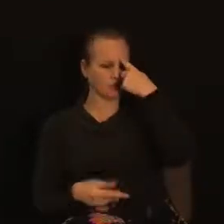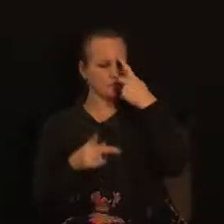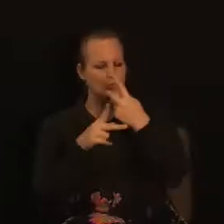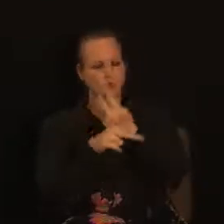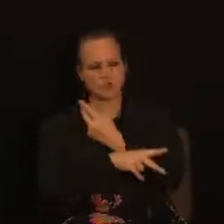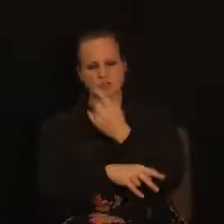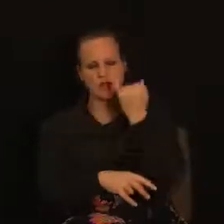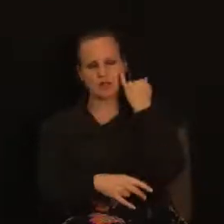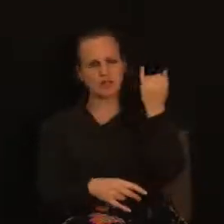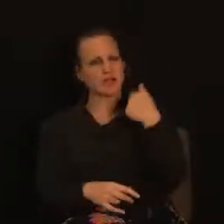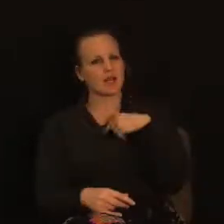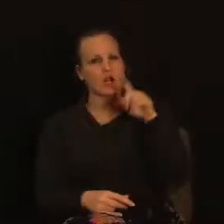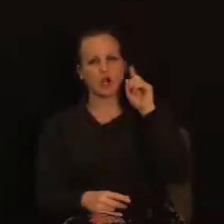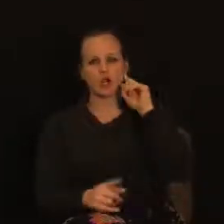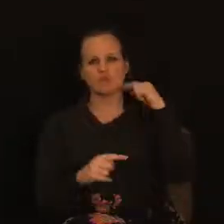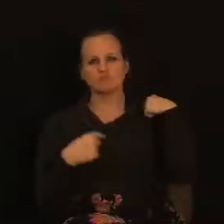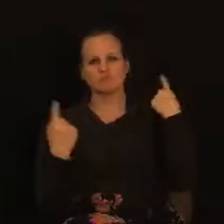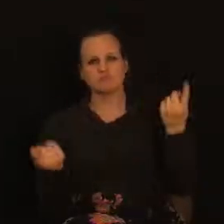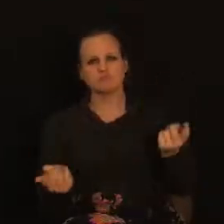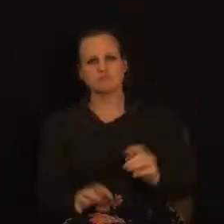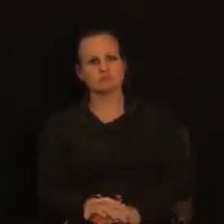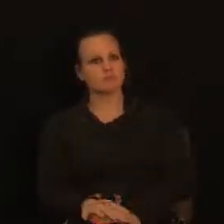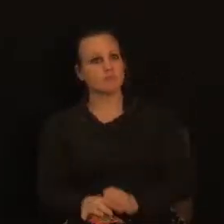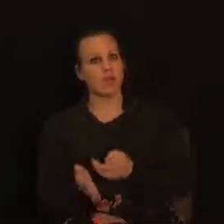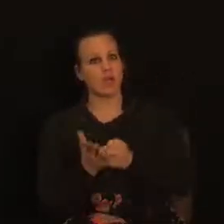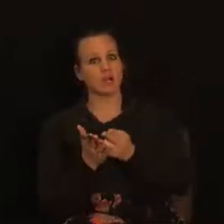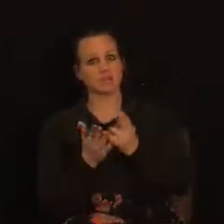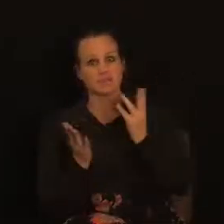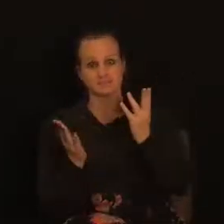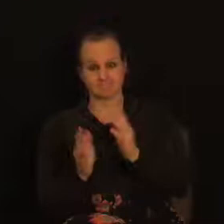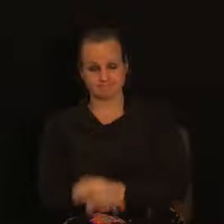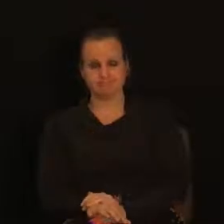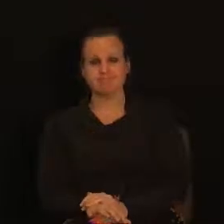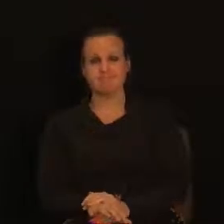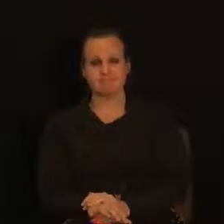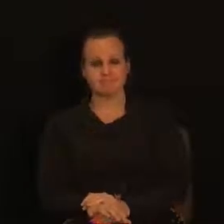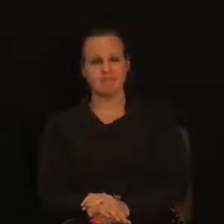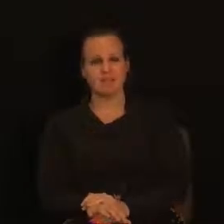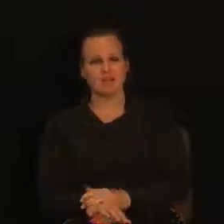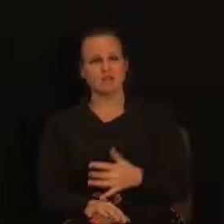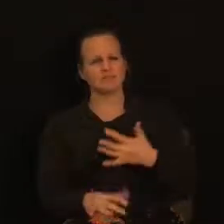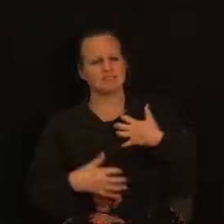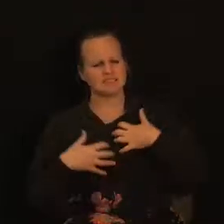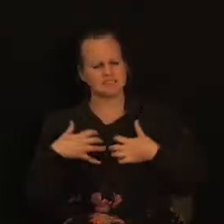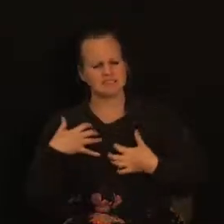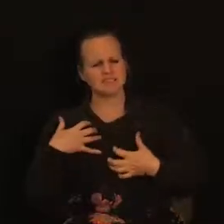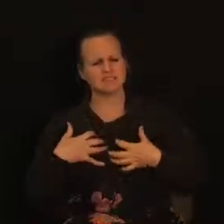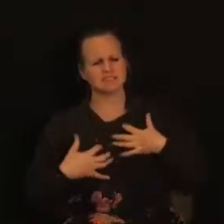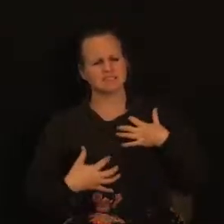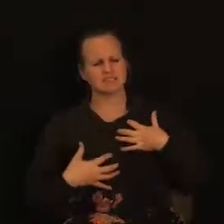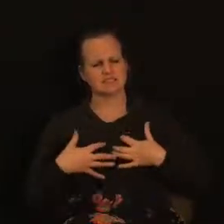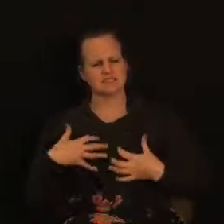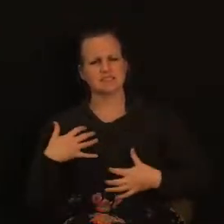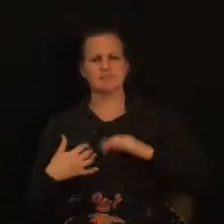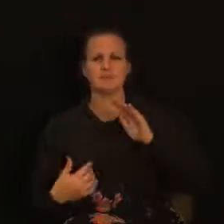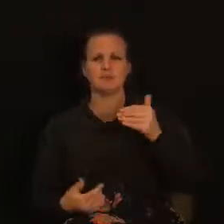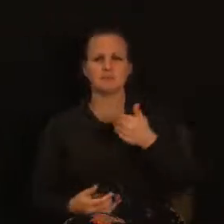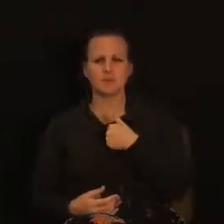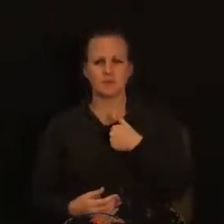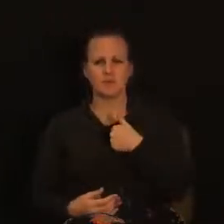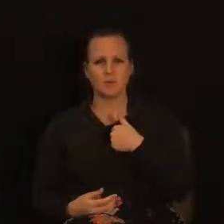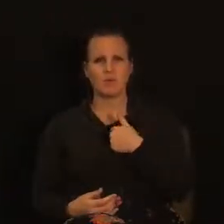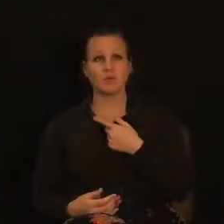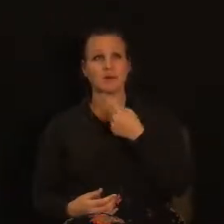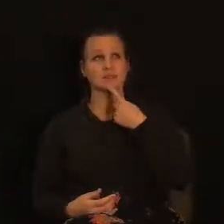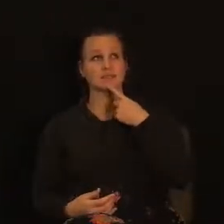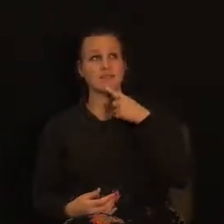I had ever heard in my life. I mean, honestly, it was a wrestling of my soul. And when I said, yes,